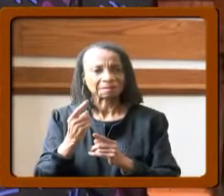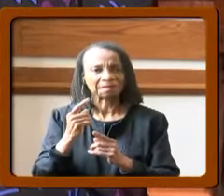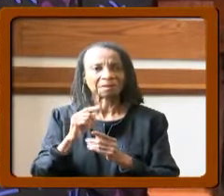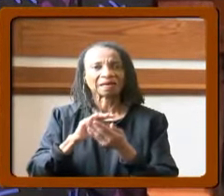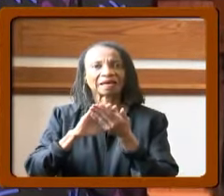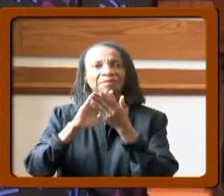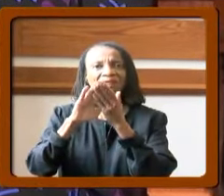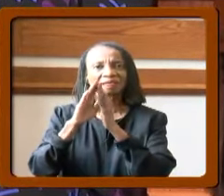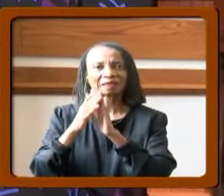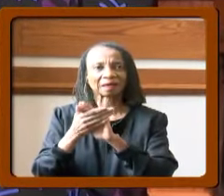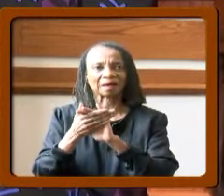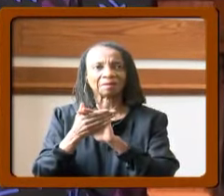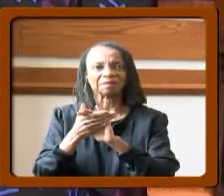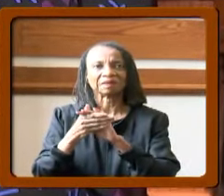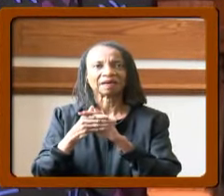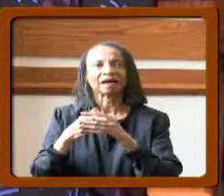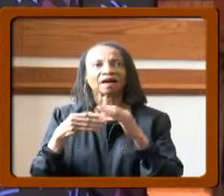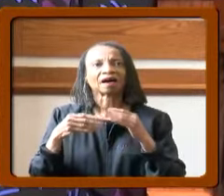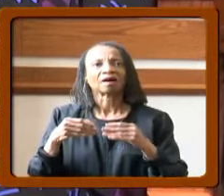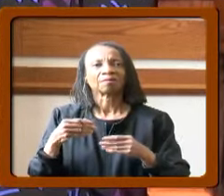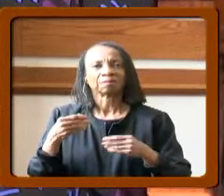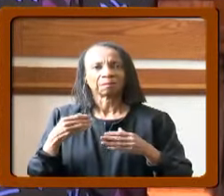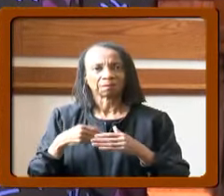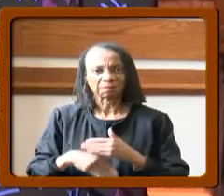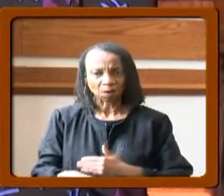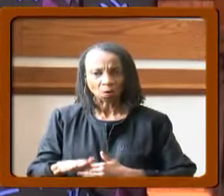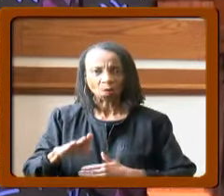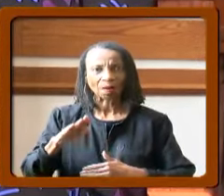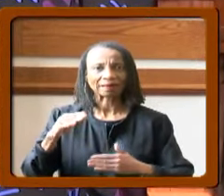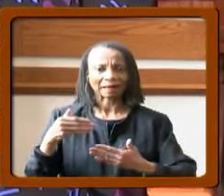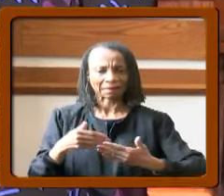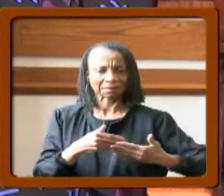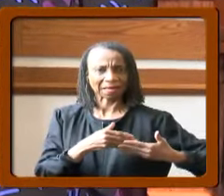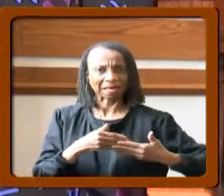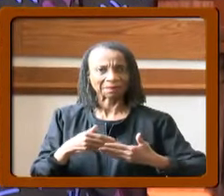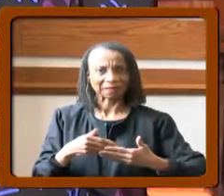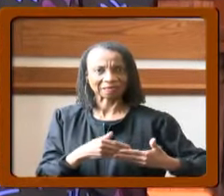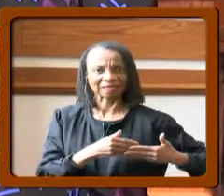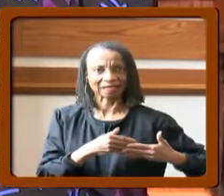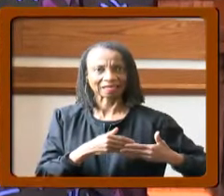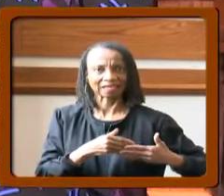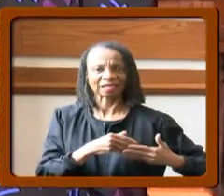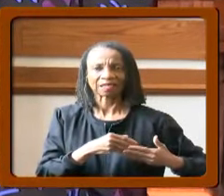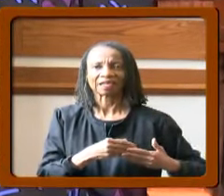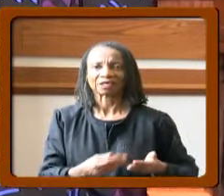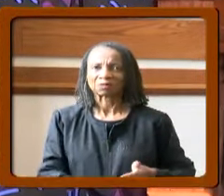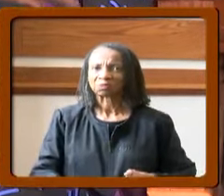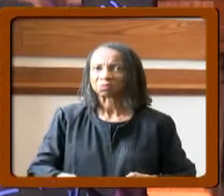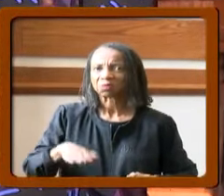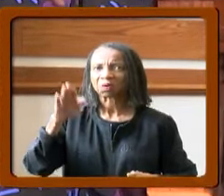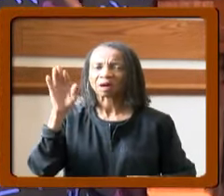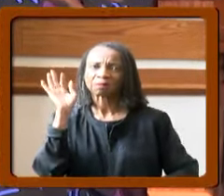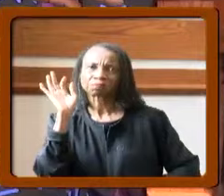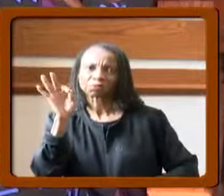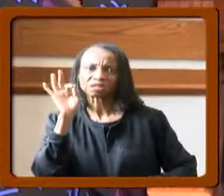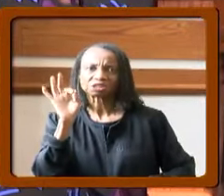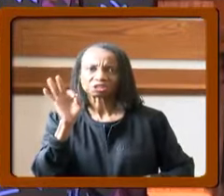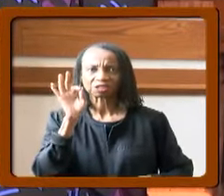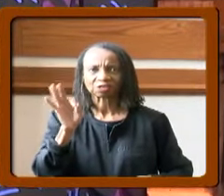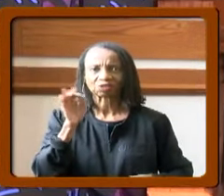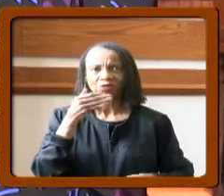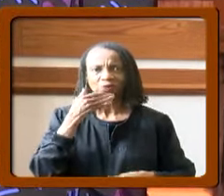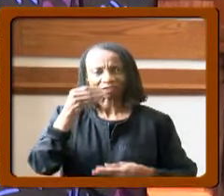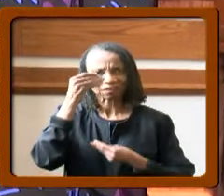baby. Came preaching good news to the poor, opening the eyes of the blind, setting the captives free,